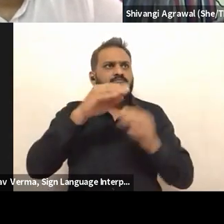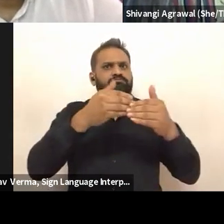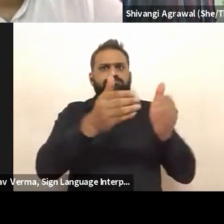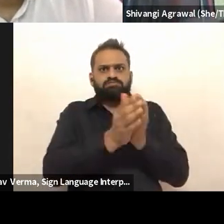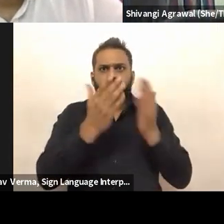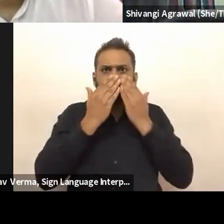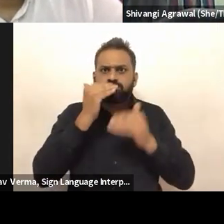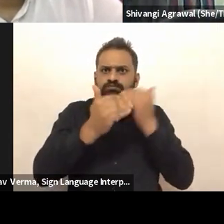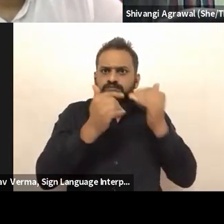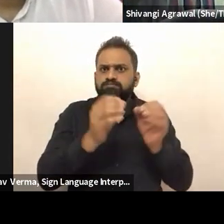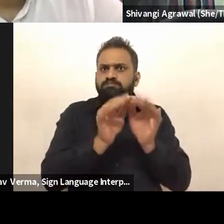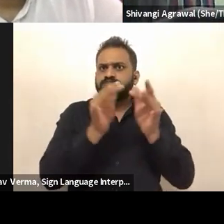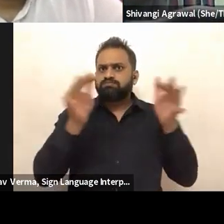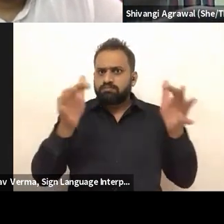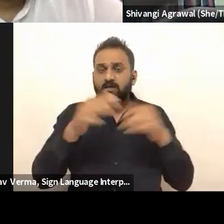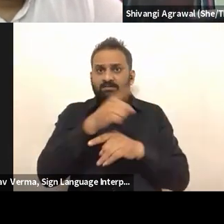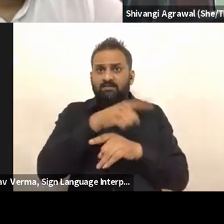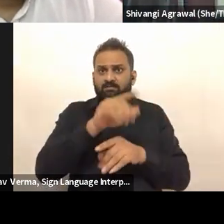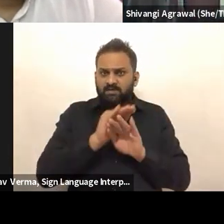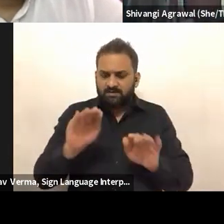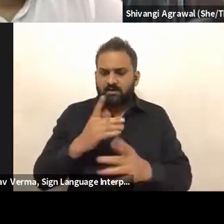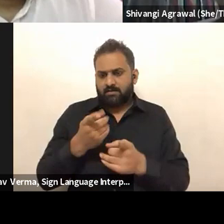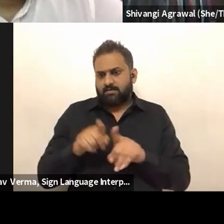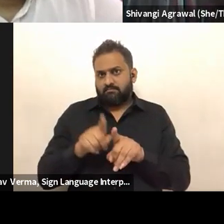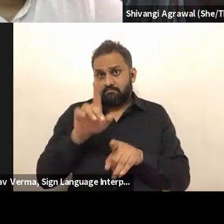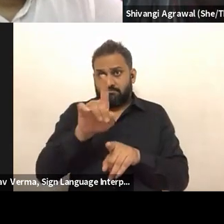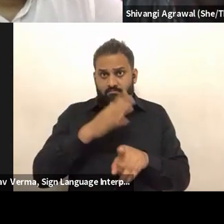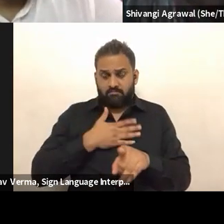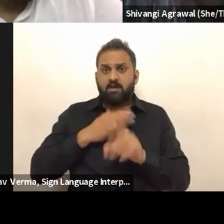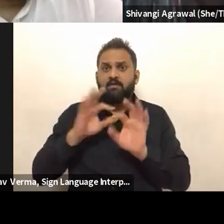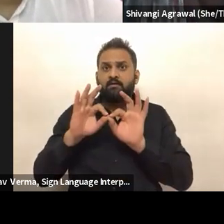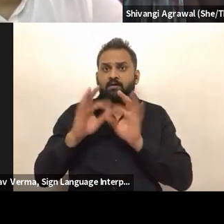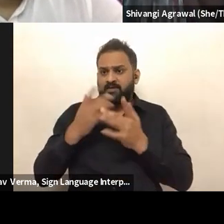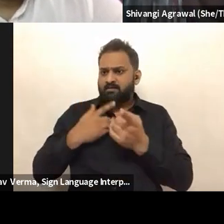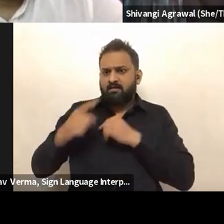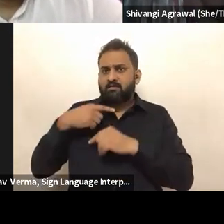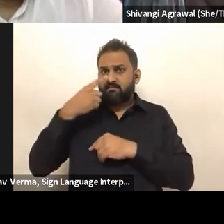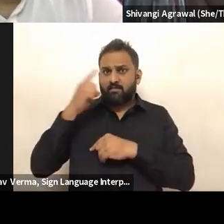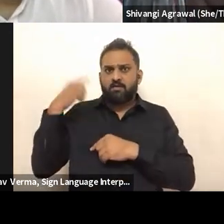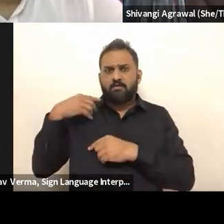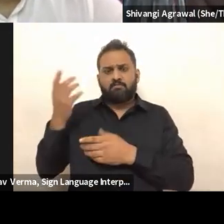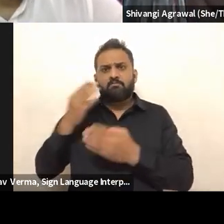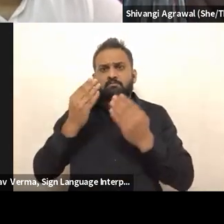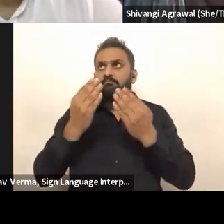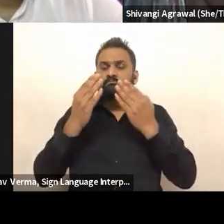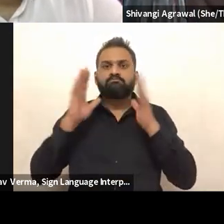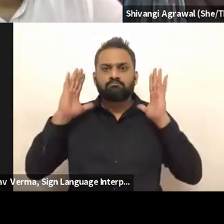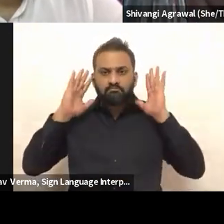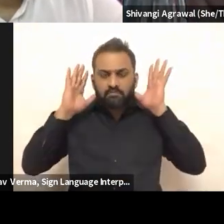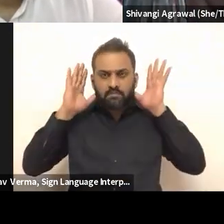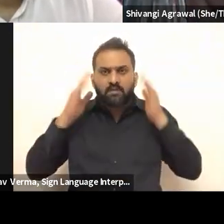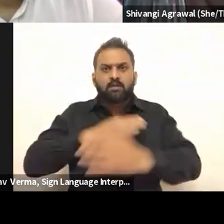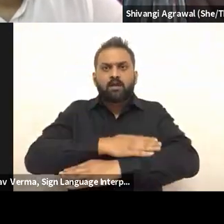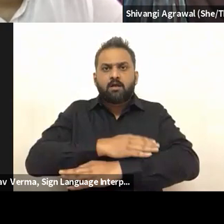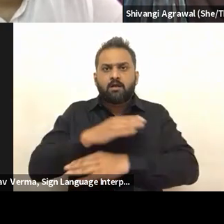of their children. I come from a progressive Muslim family. My mother offers namaz 5 times a day, and she also has a queer